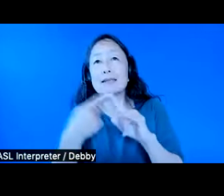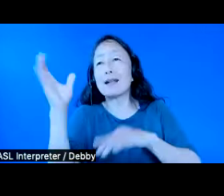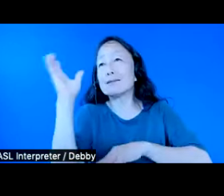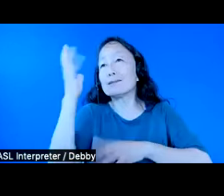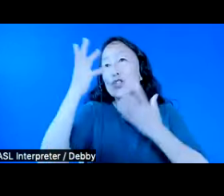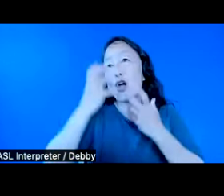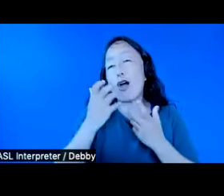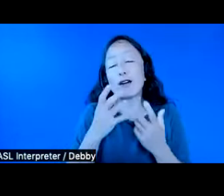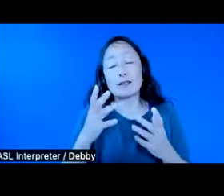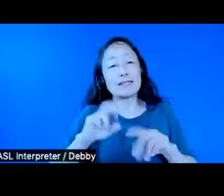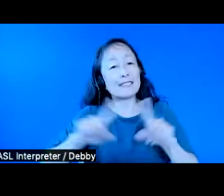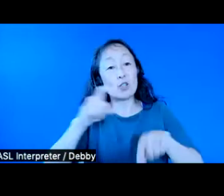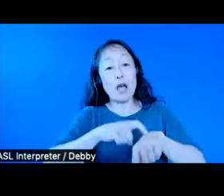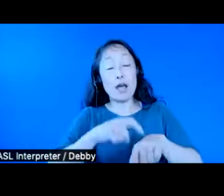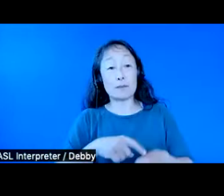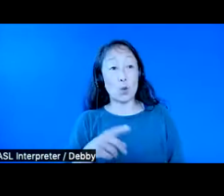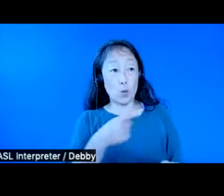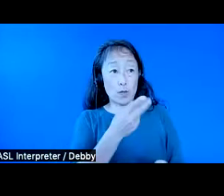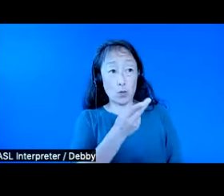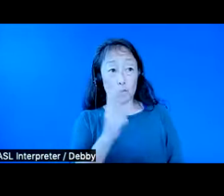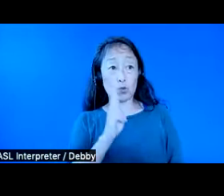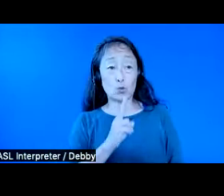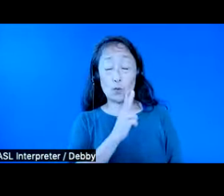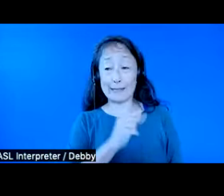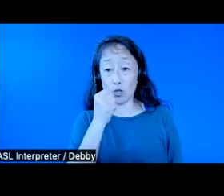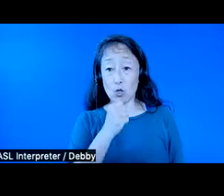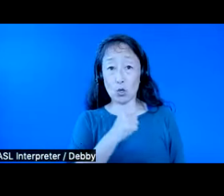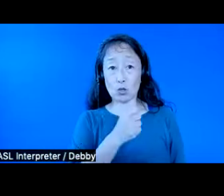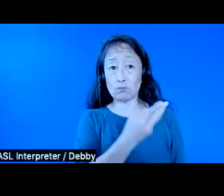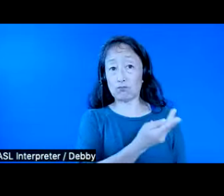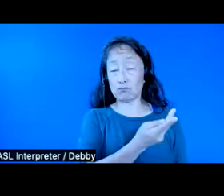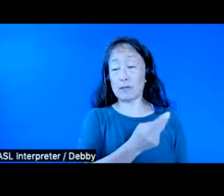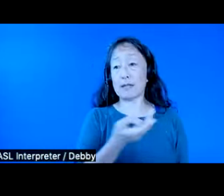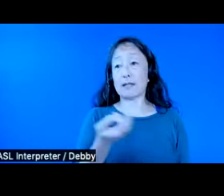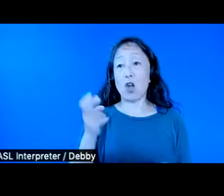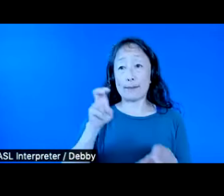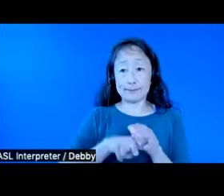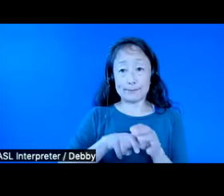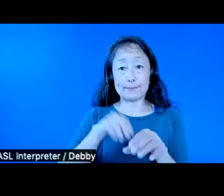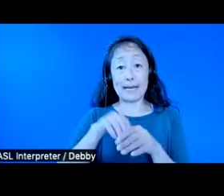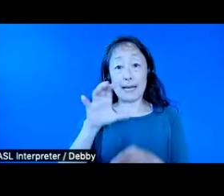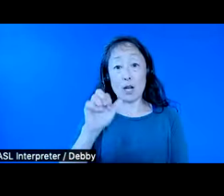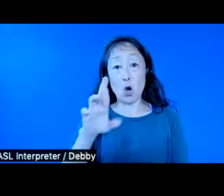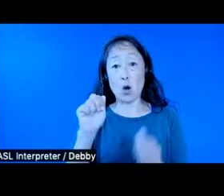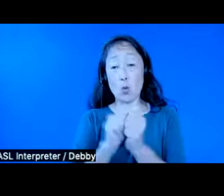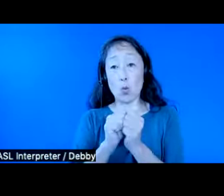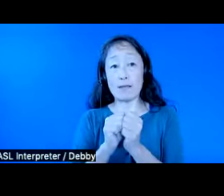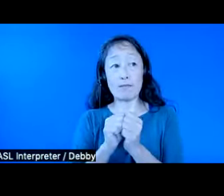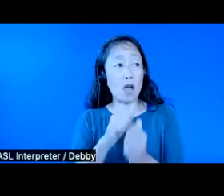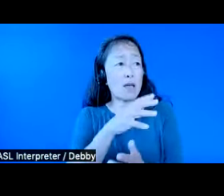time. So the twins got in the car with the native mother's